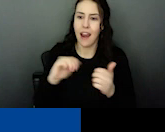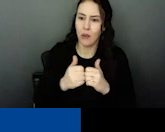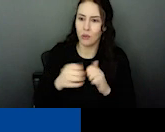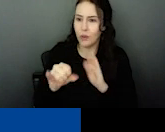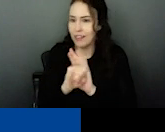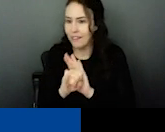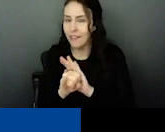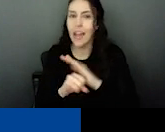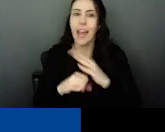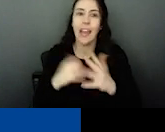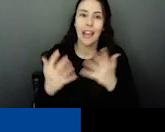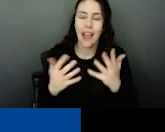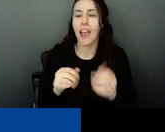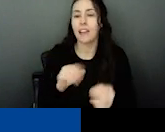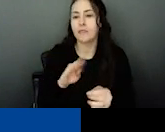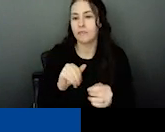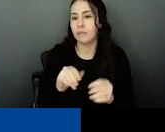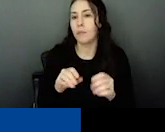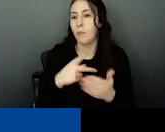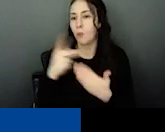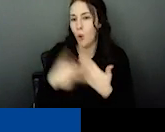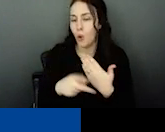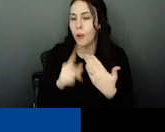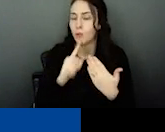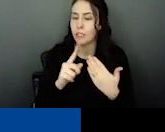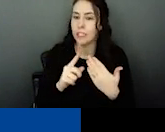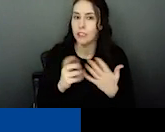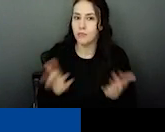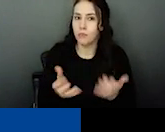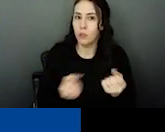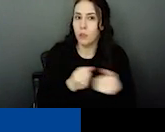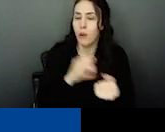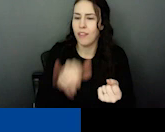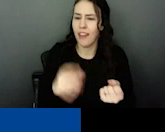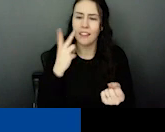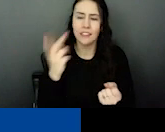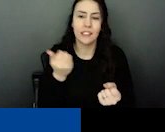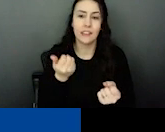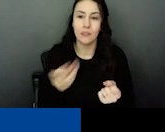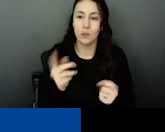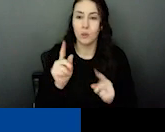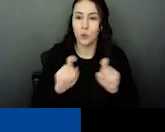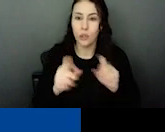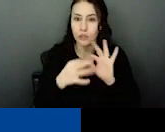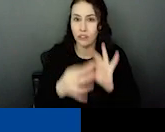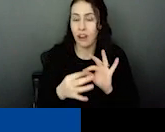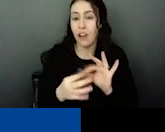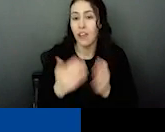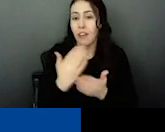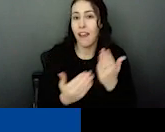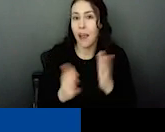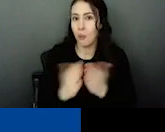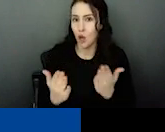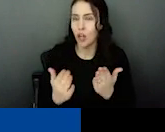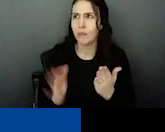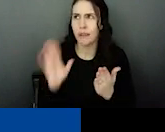in support and attitude towards them. And so really looking forward to see that going. I see a couple of questions about the handbook. It used to be available on the Chancellor's office website, because